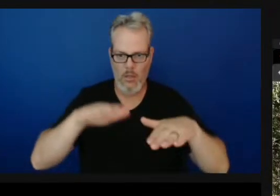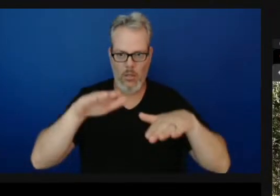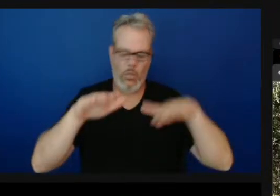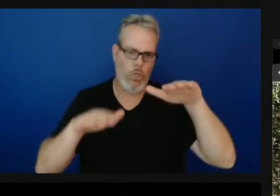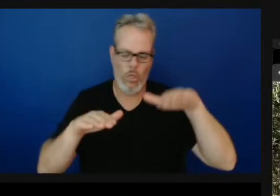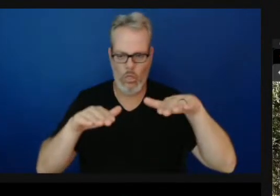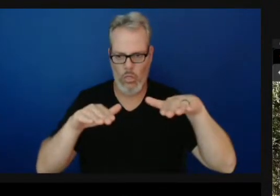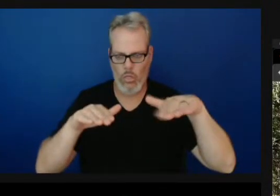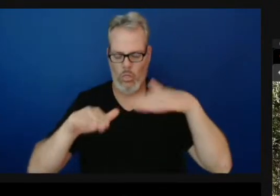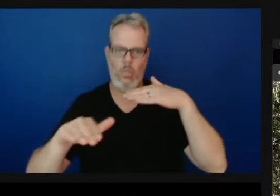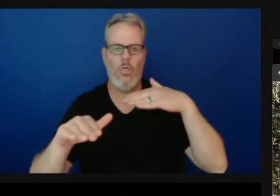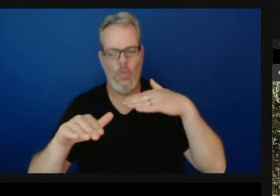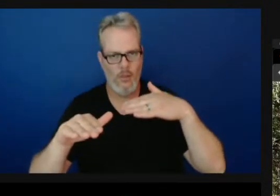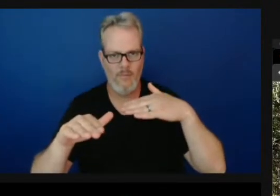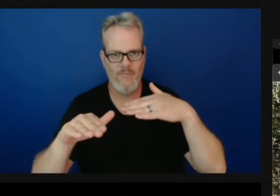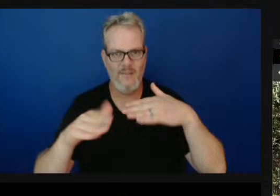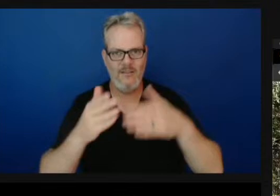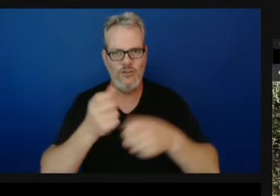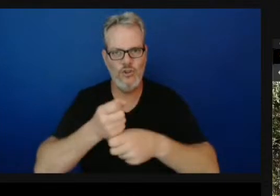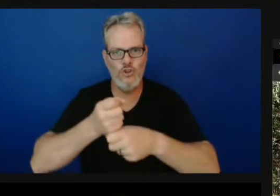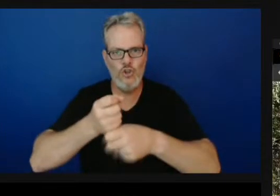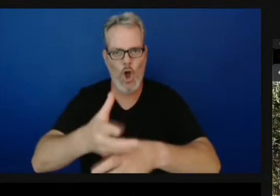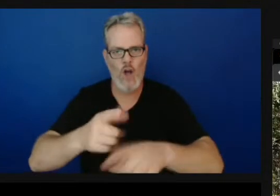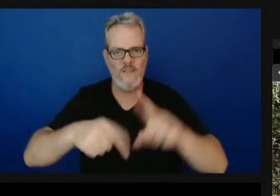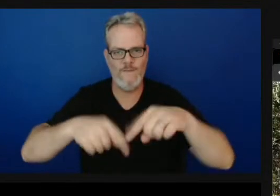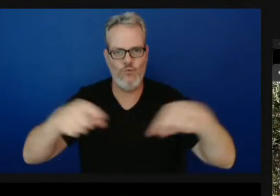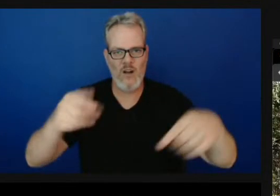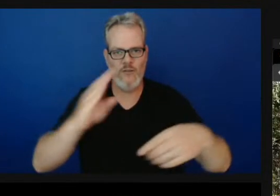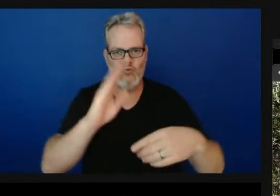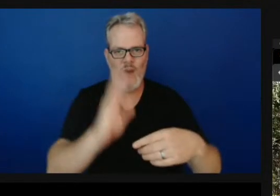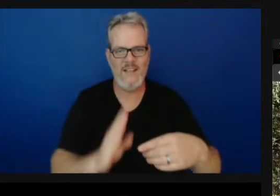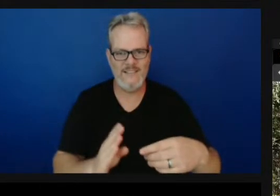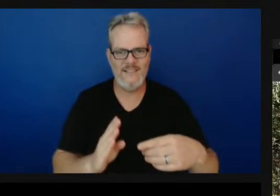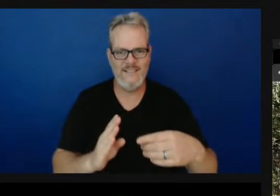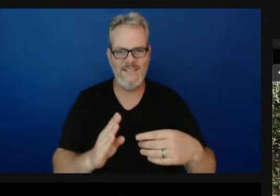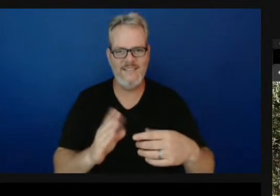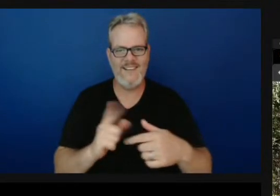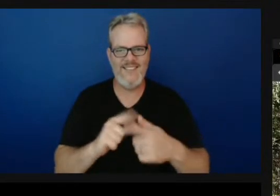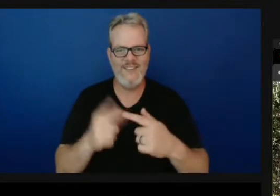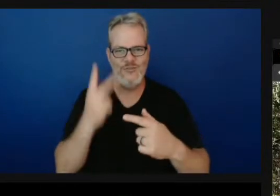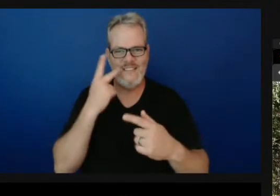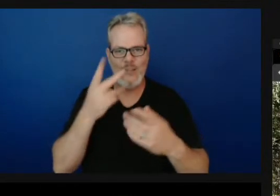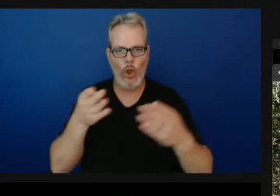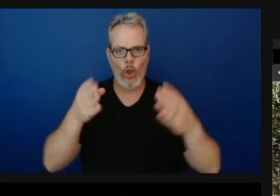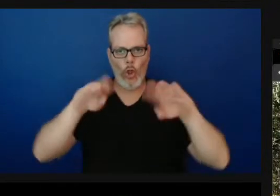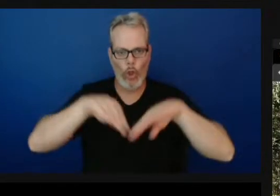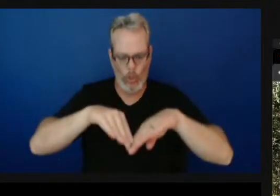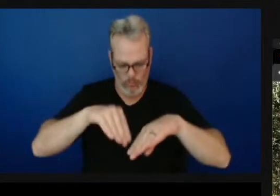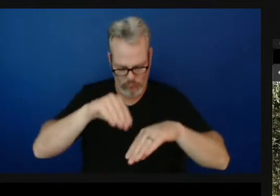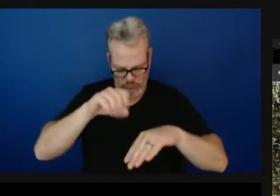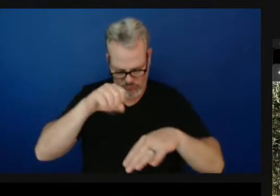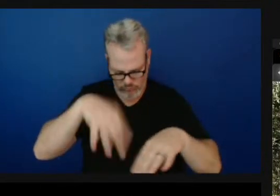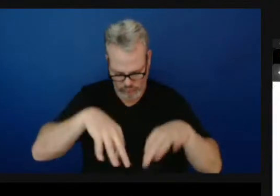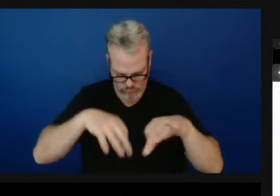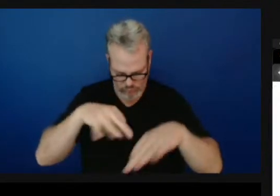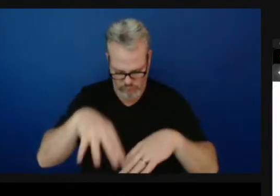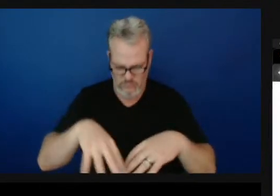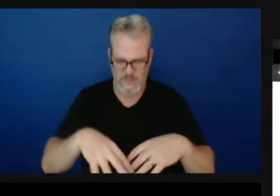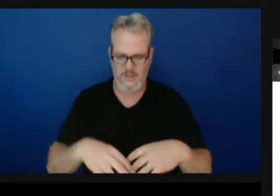width, you could cause openings of cracks that could then have material fall into it. Those are the kinds of